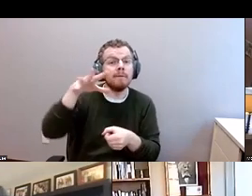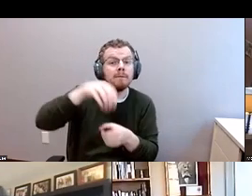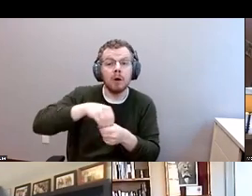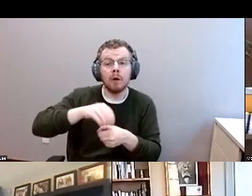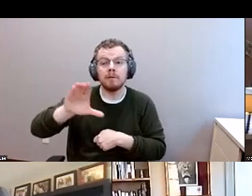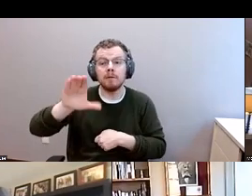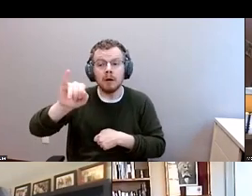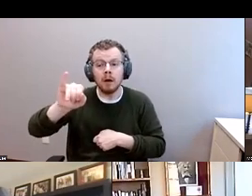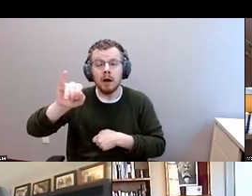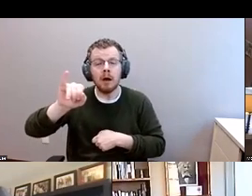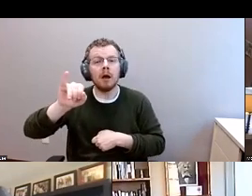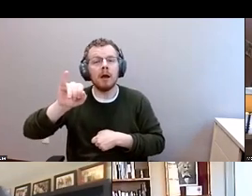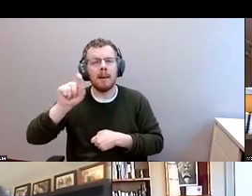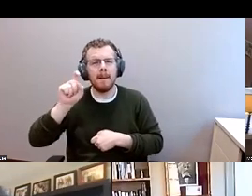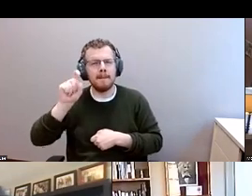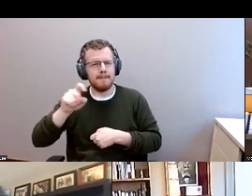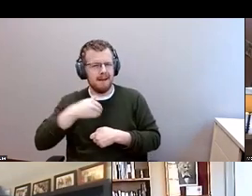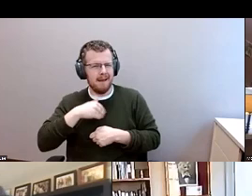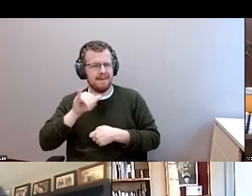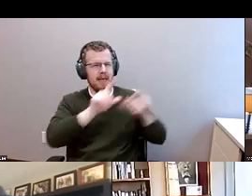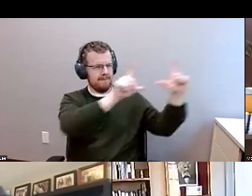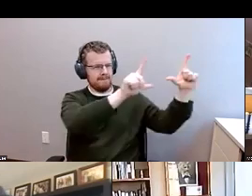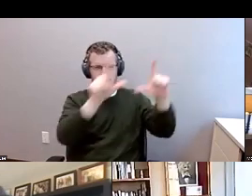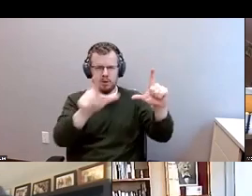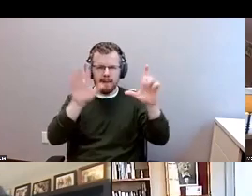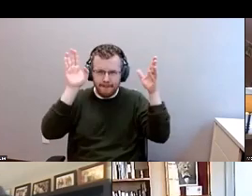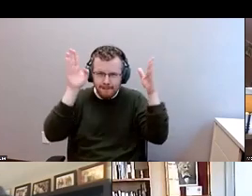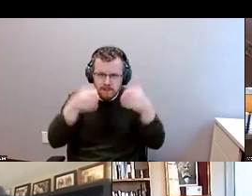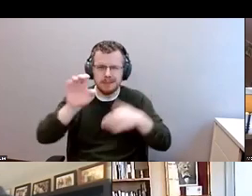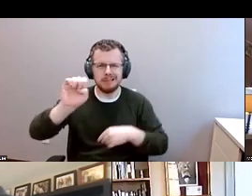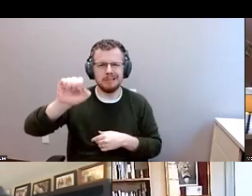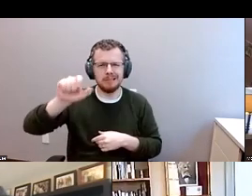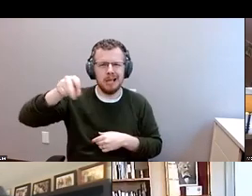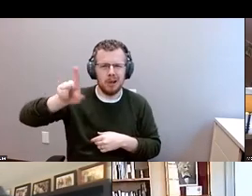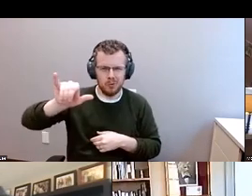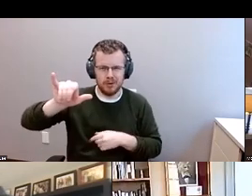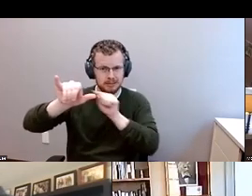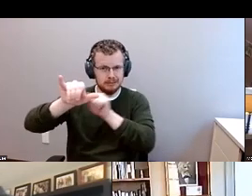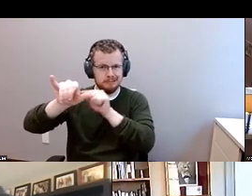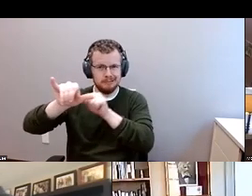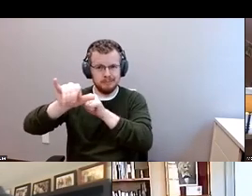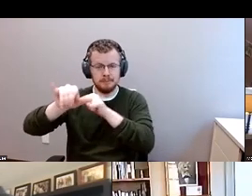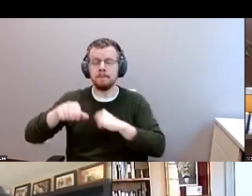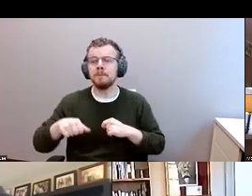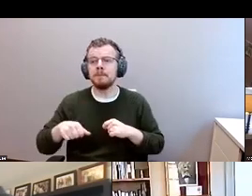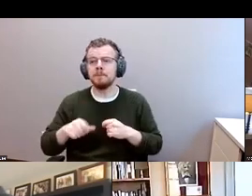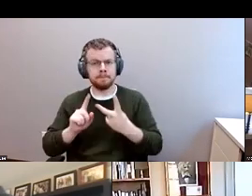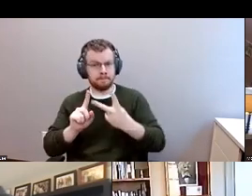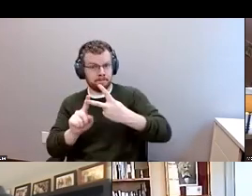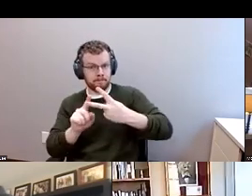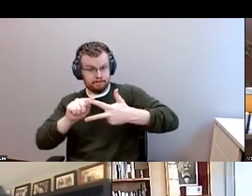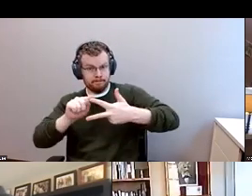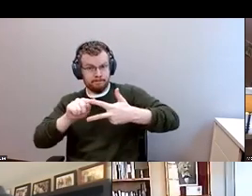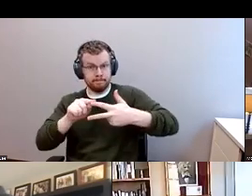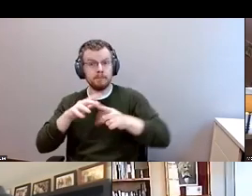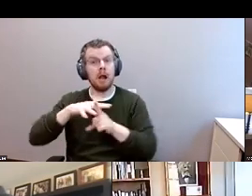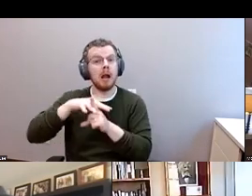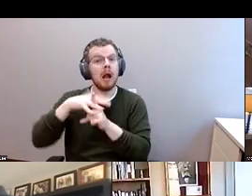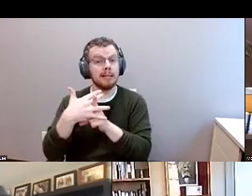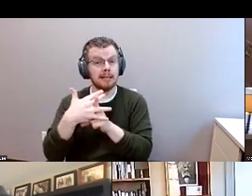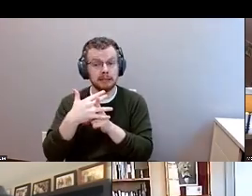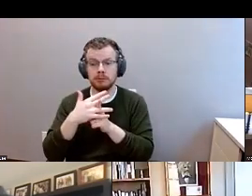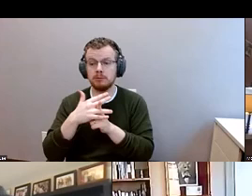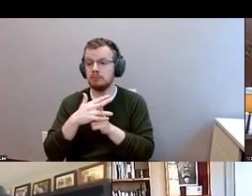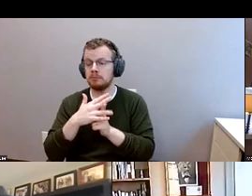that centers this work. I think secondly is this context in which we do our work, whether you're working